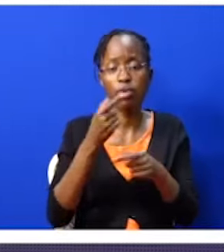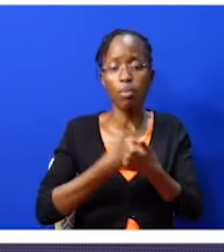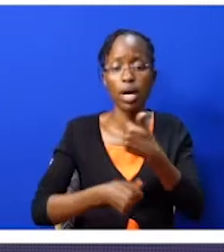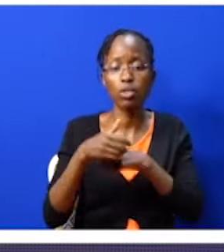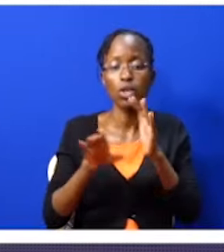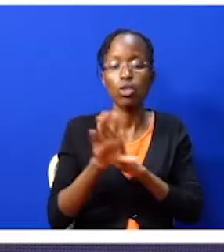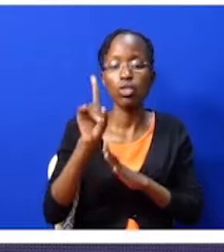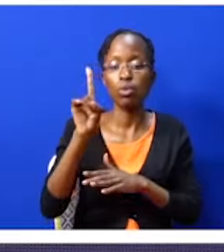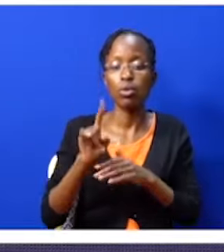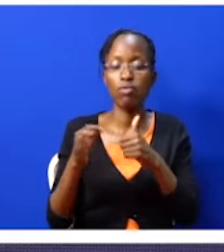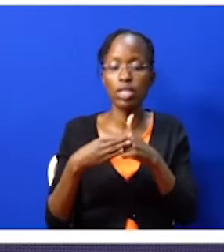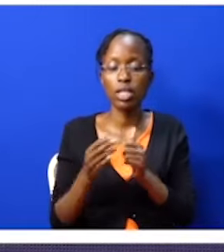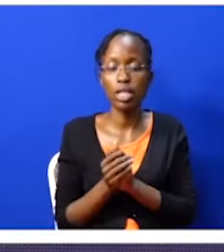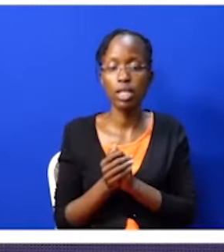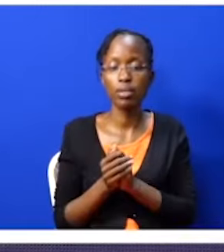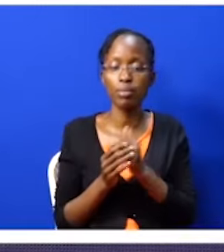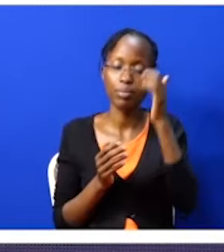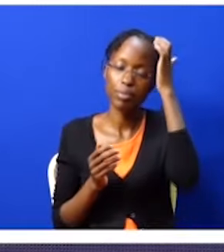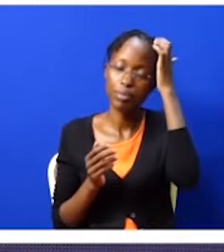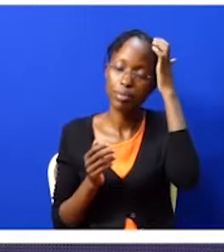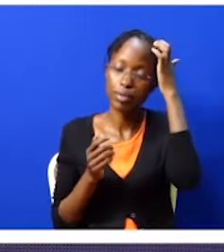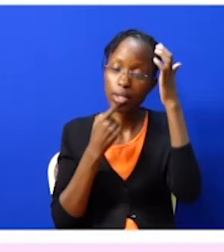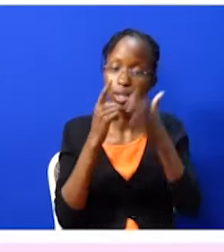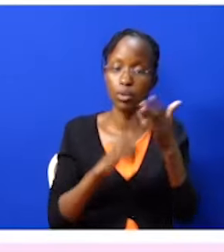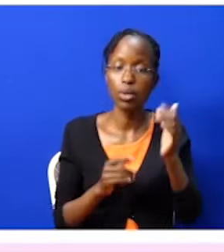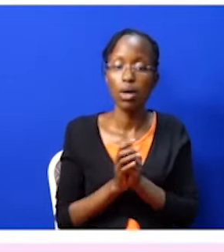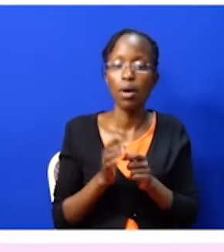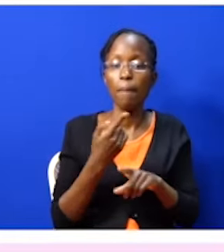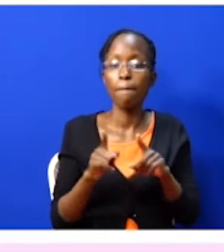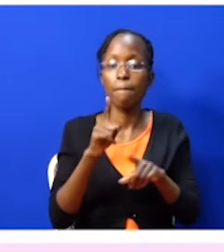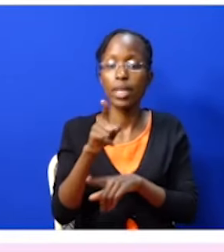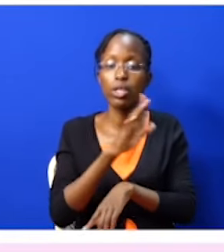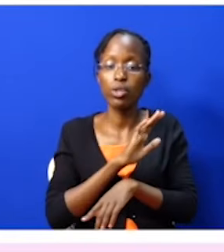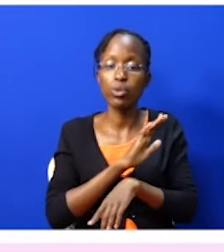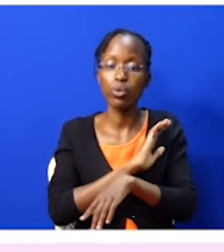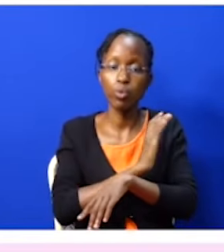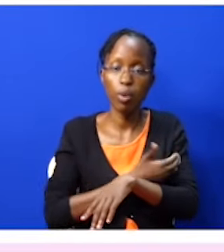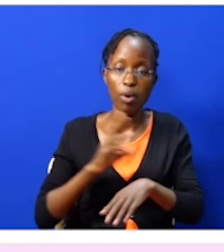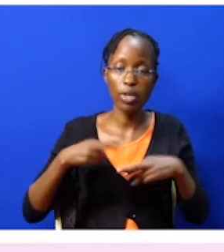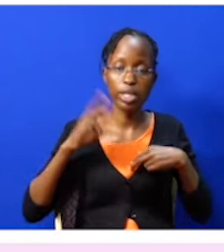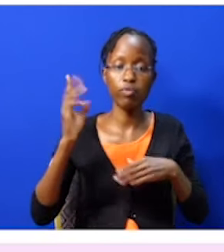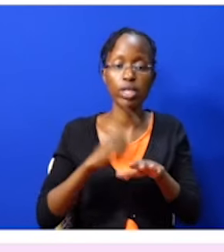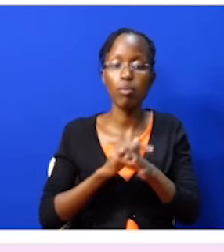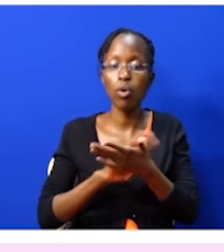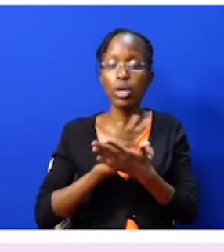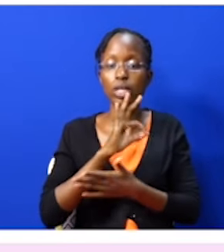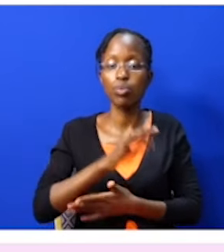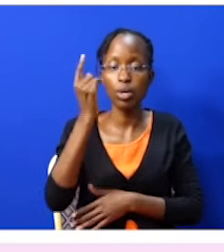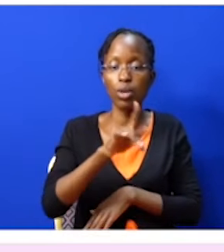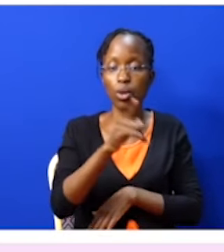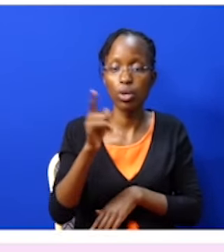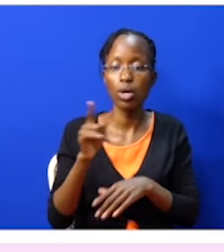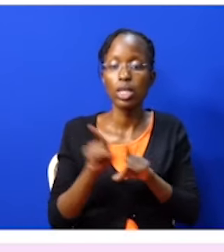Acts chapter 1, verse 8. You can write it down. It says, "But you will receive power when the Holy Spirit comes upon